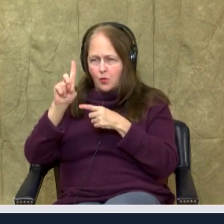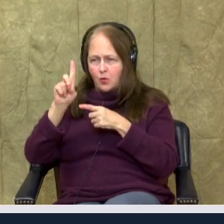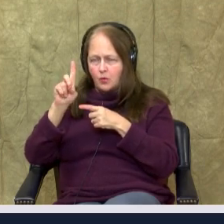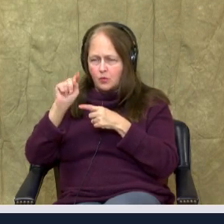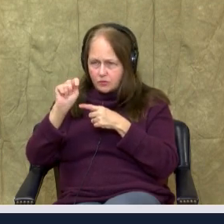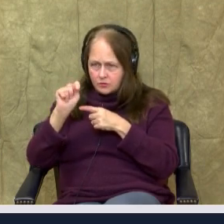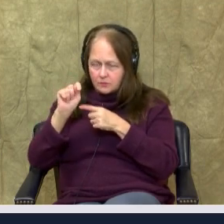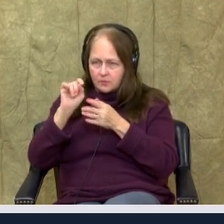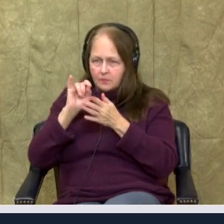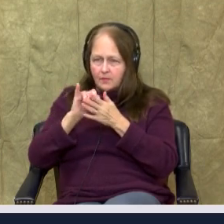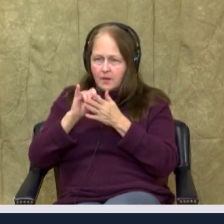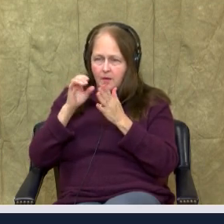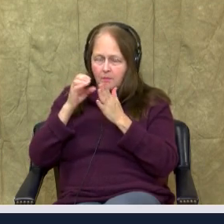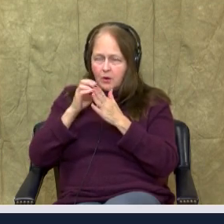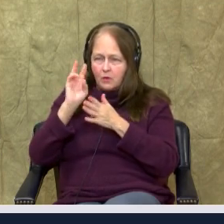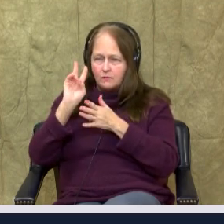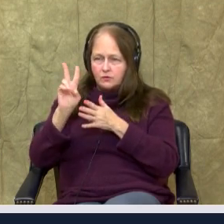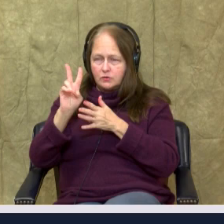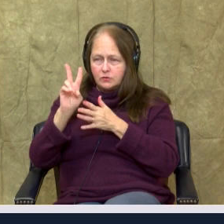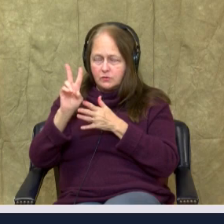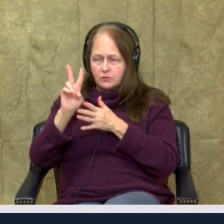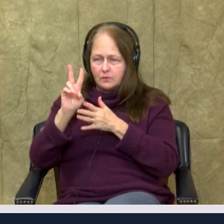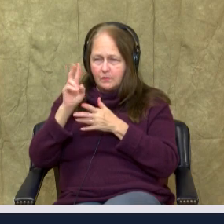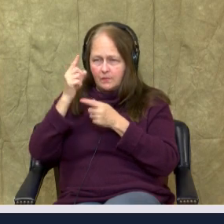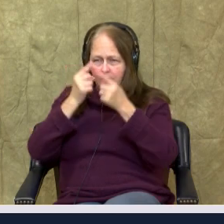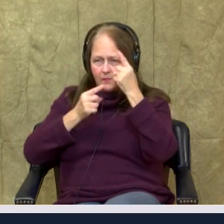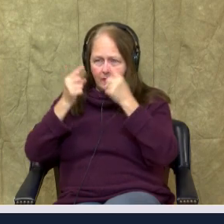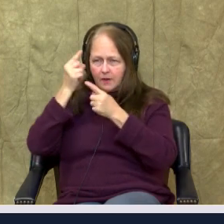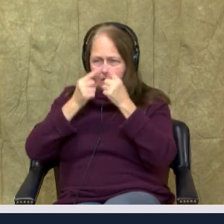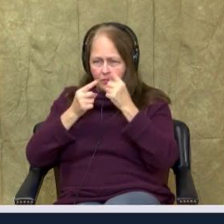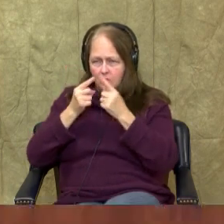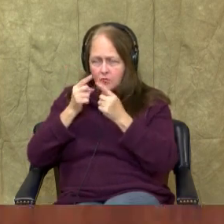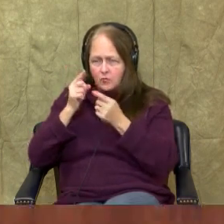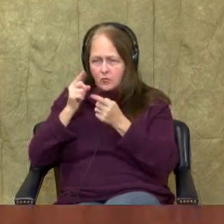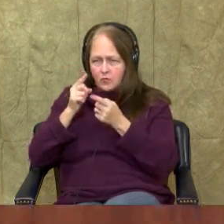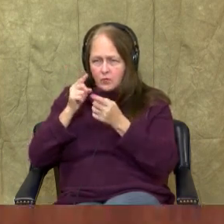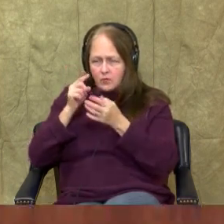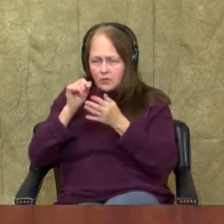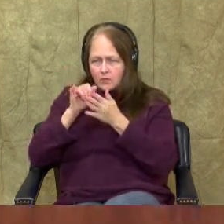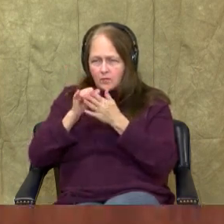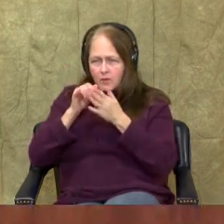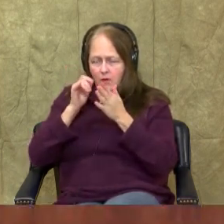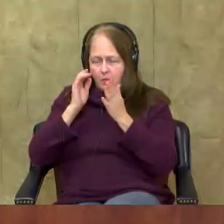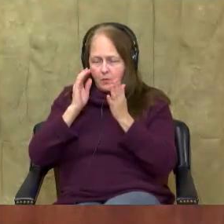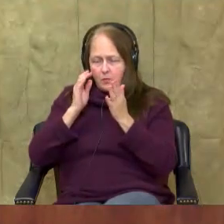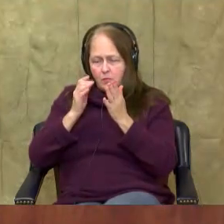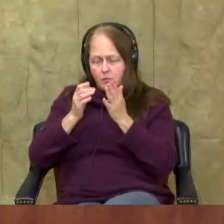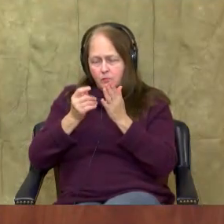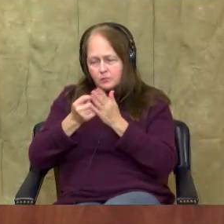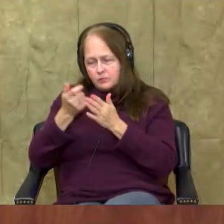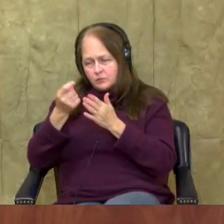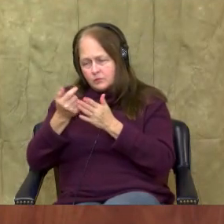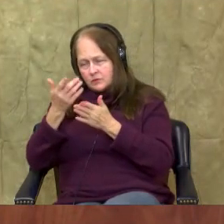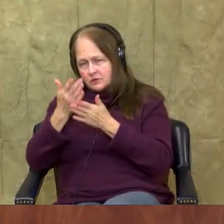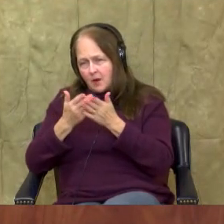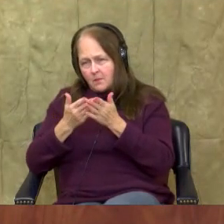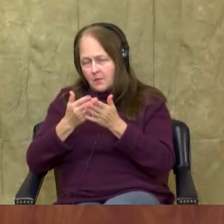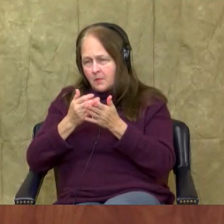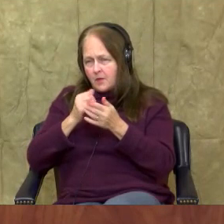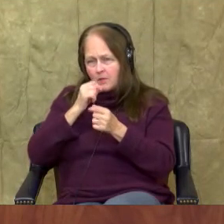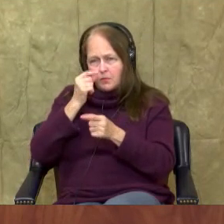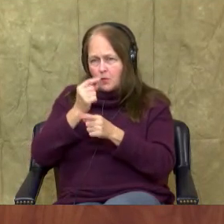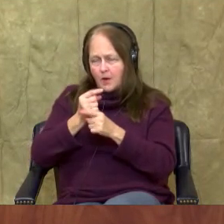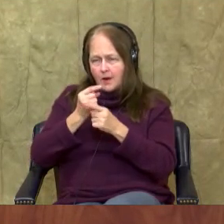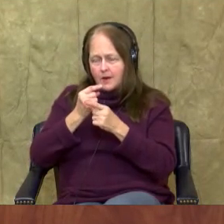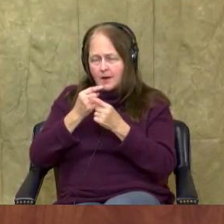in paragraph 2. So let's think about this, because you need to use process of elimination when you're looking at